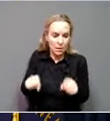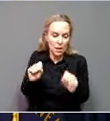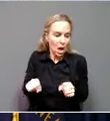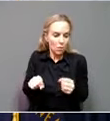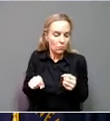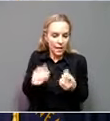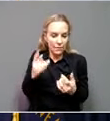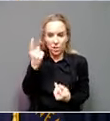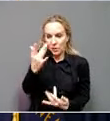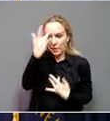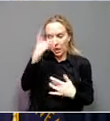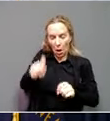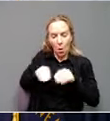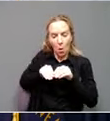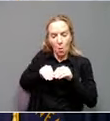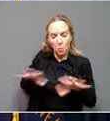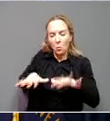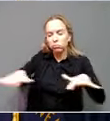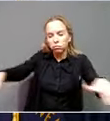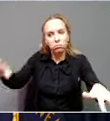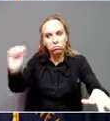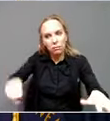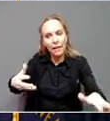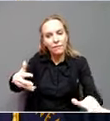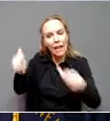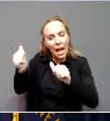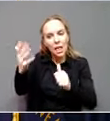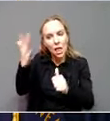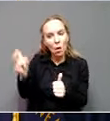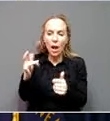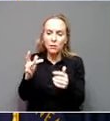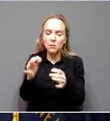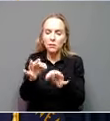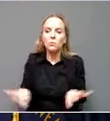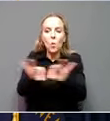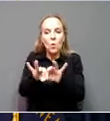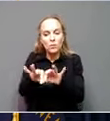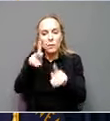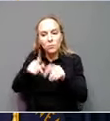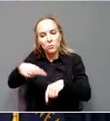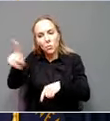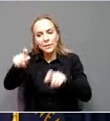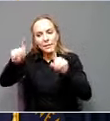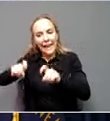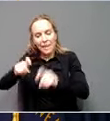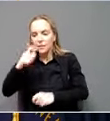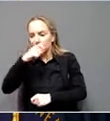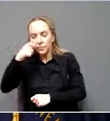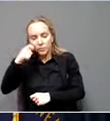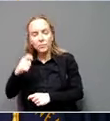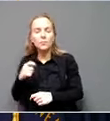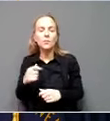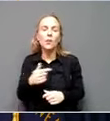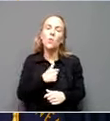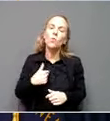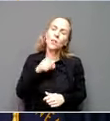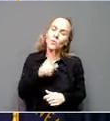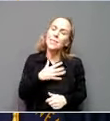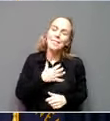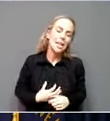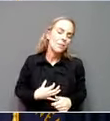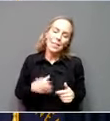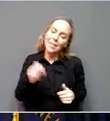are unvaccinated, and that the testing would catch it. We desperately need to get more people